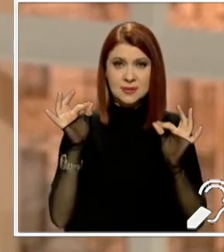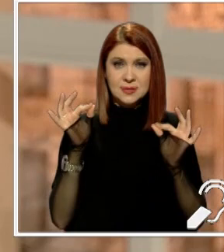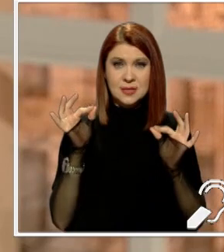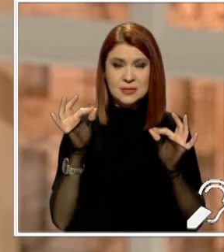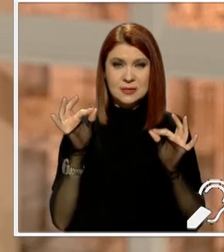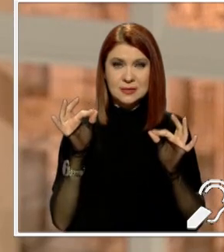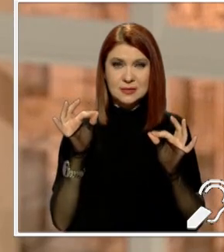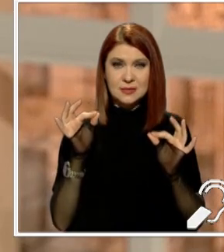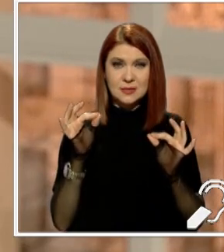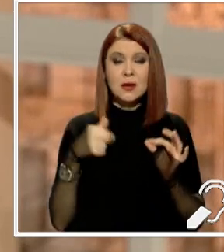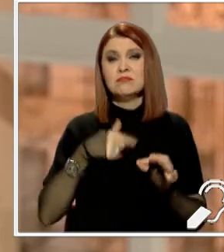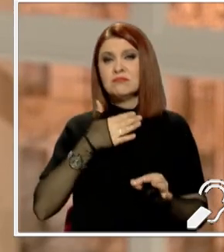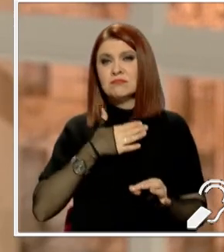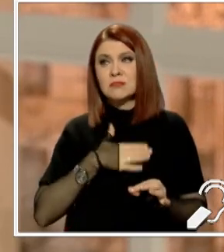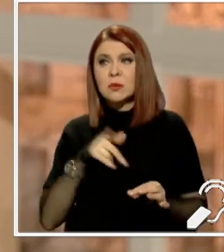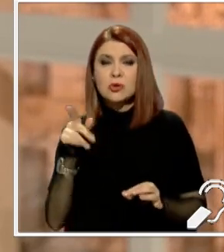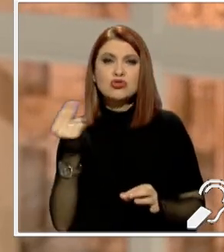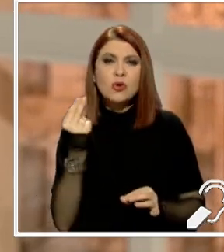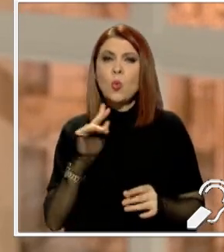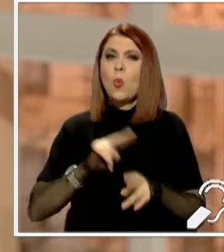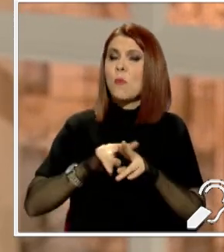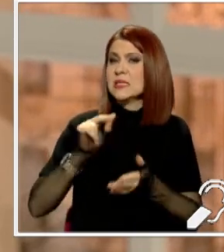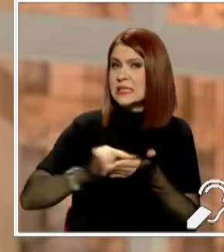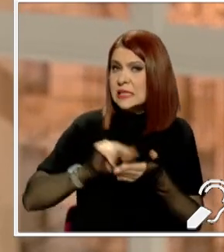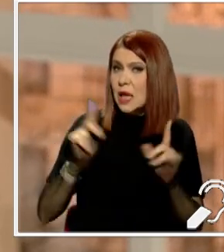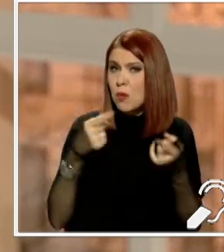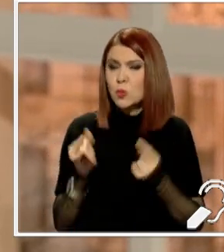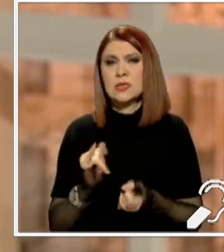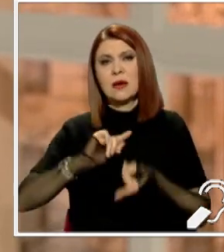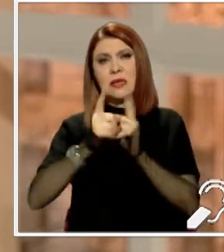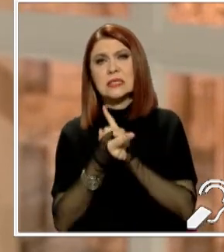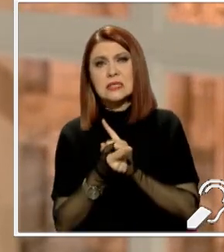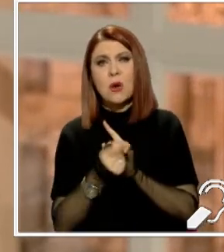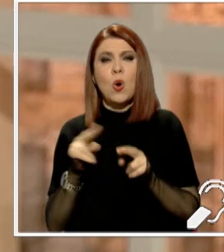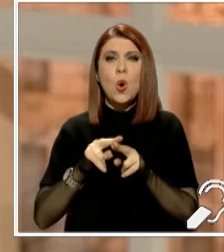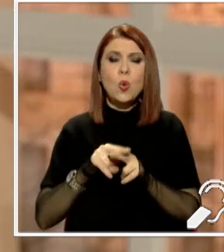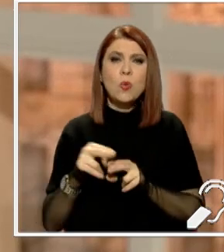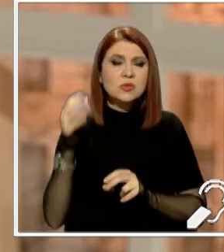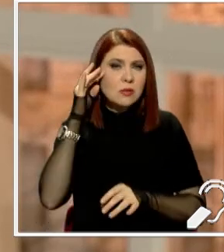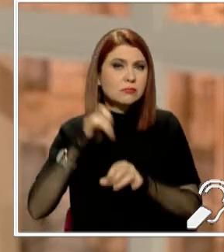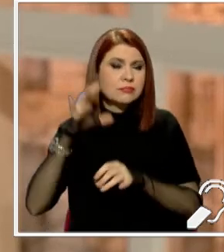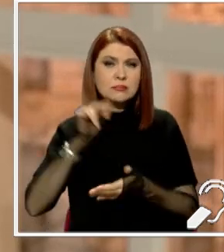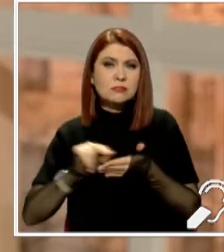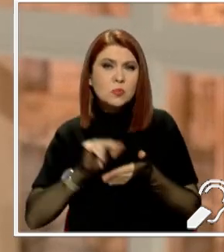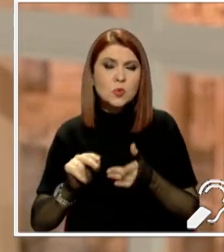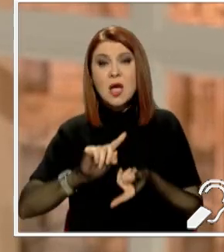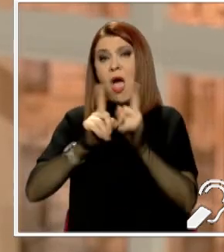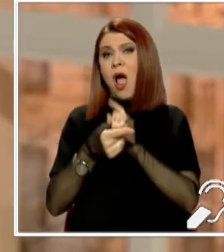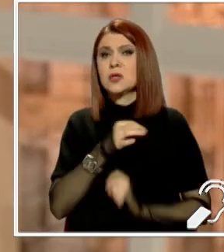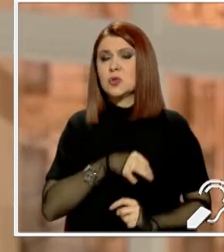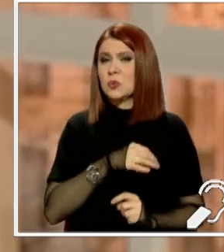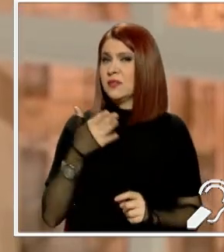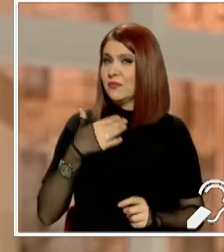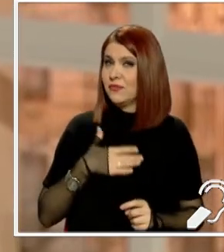someone would like to know how to compose, another one like to learn how to improvise, and other students like